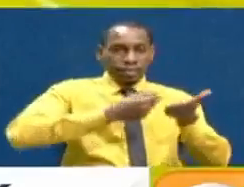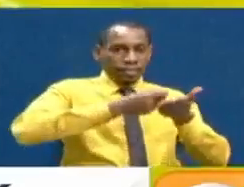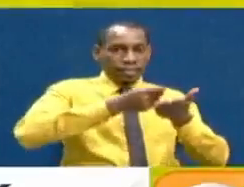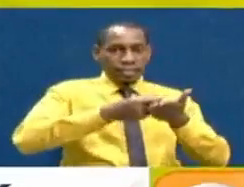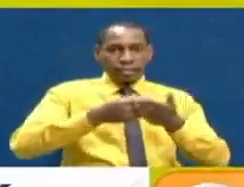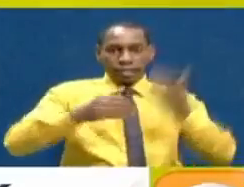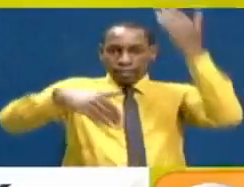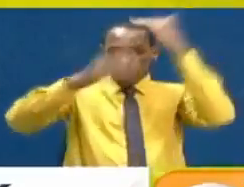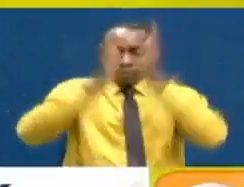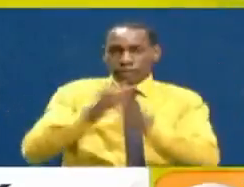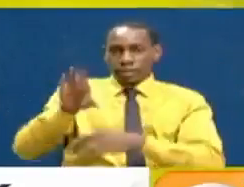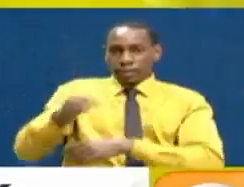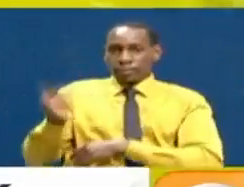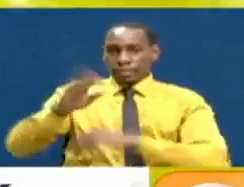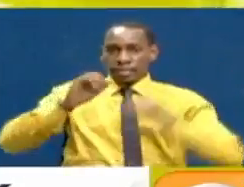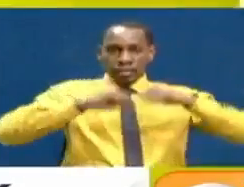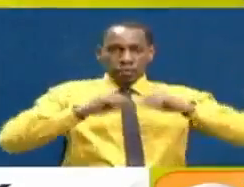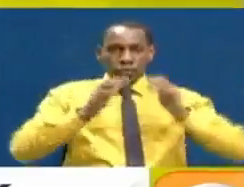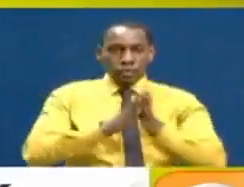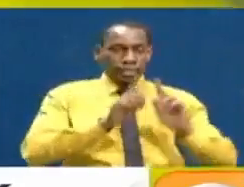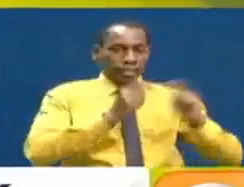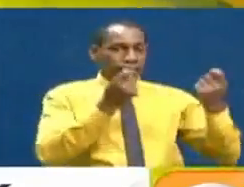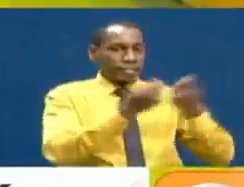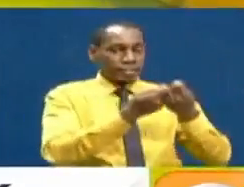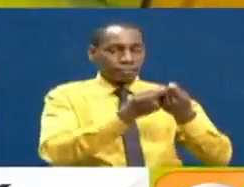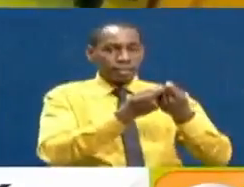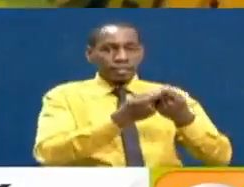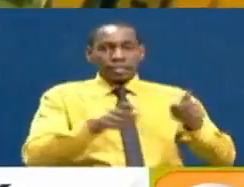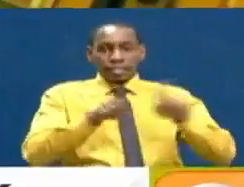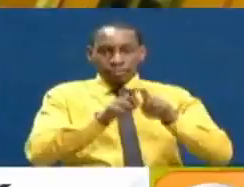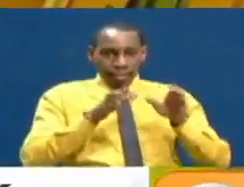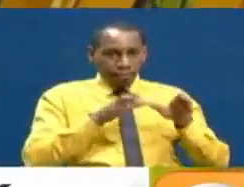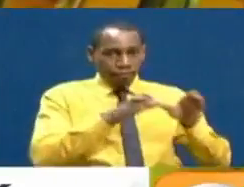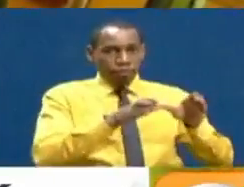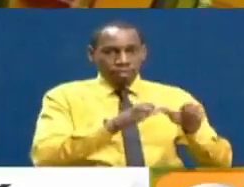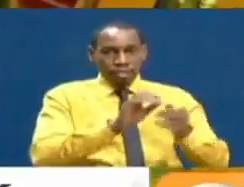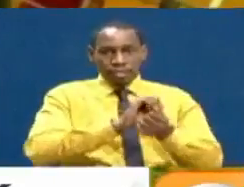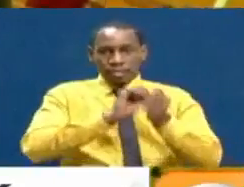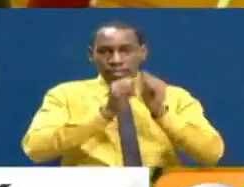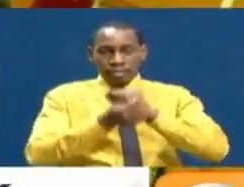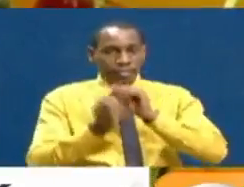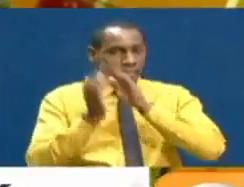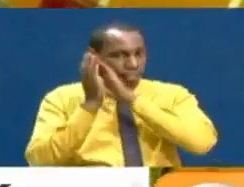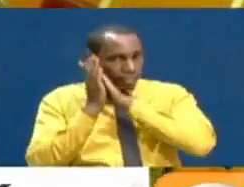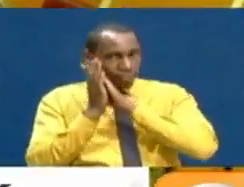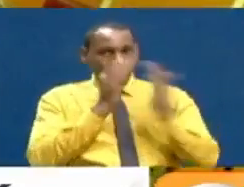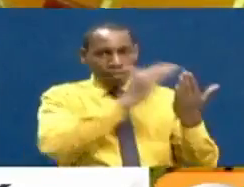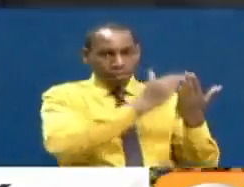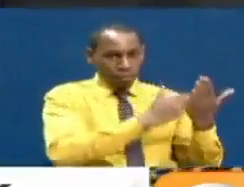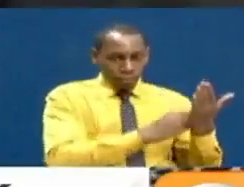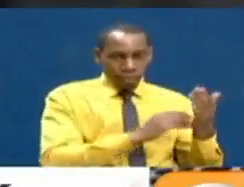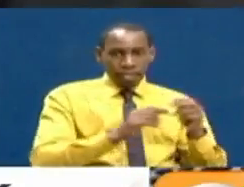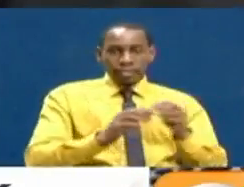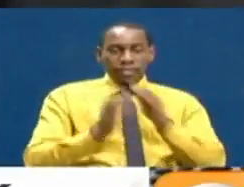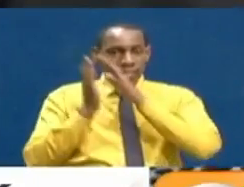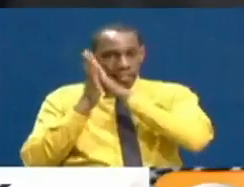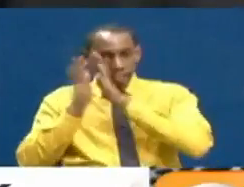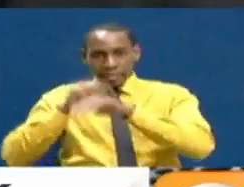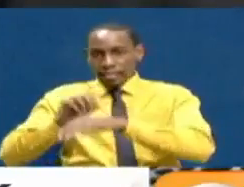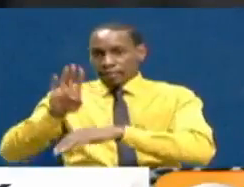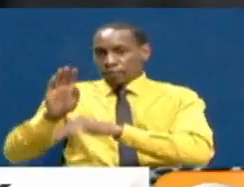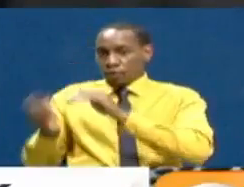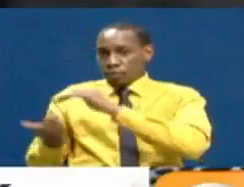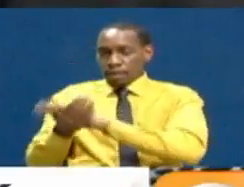professional basketball deal with Union Sportive Setifienne, has been forced to alter his sleeping routine, going to bed at 4